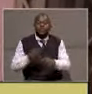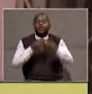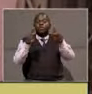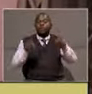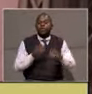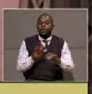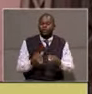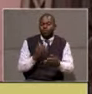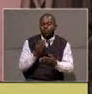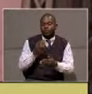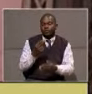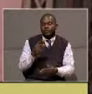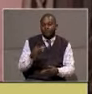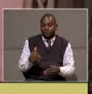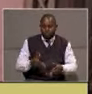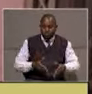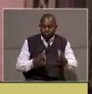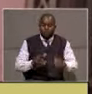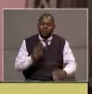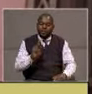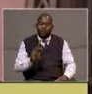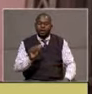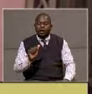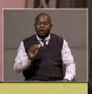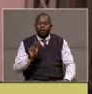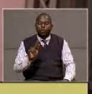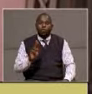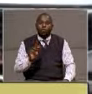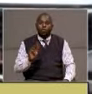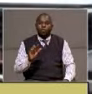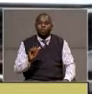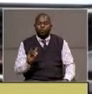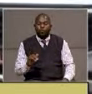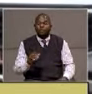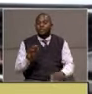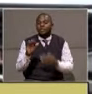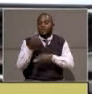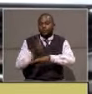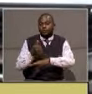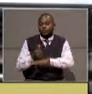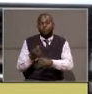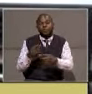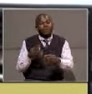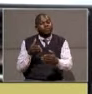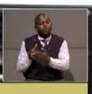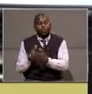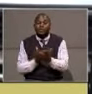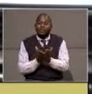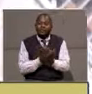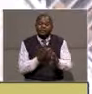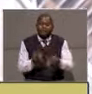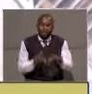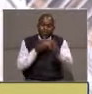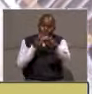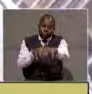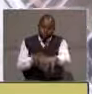plot 27 along Kakungulu Road in Soroti Municipality, but it affected service delivery. During the groundbreaking